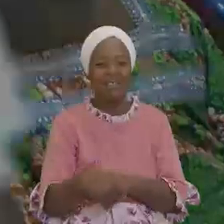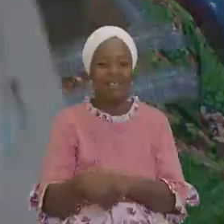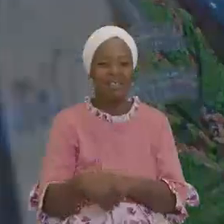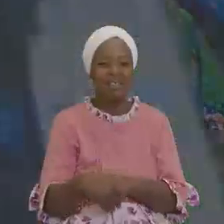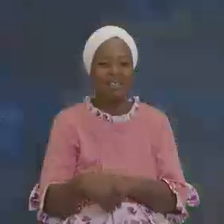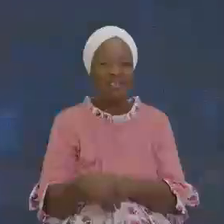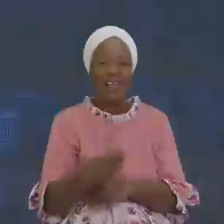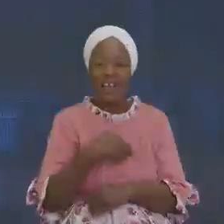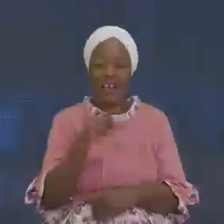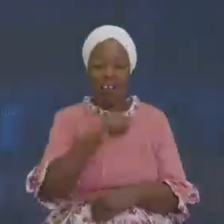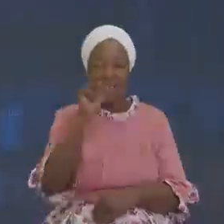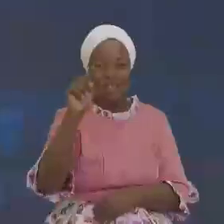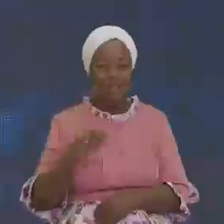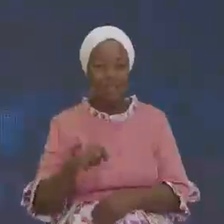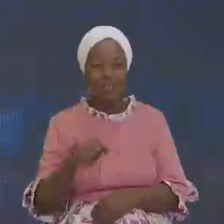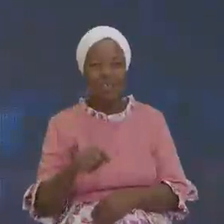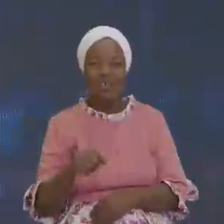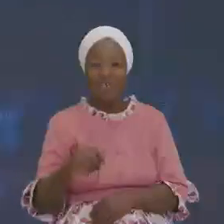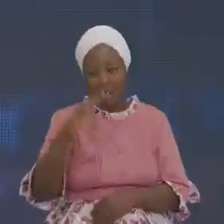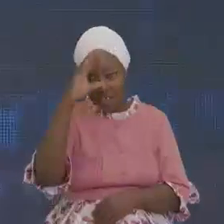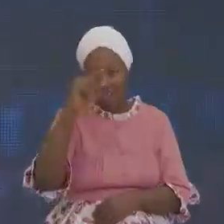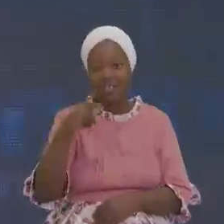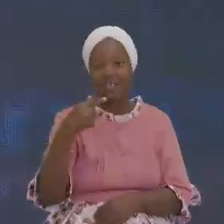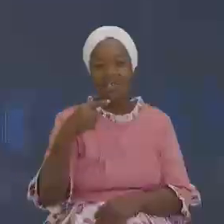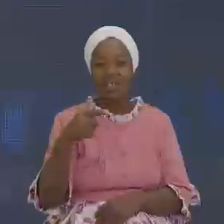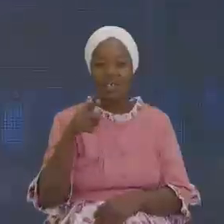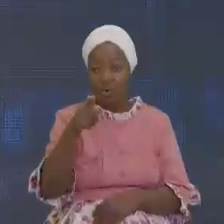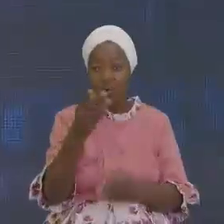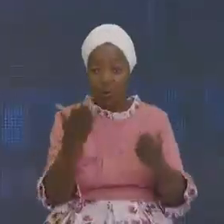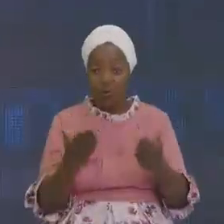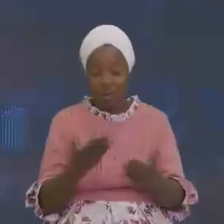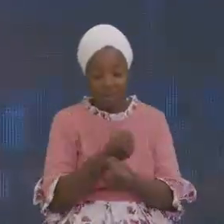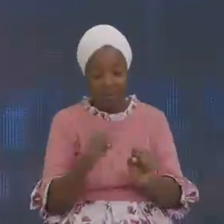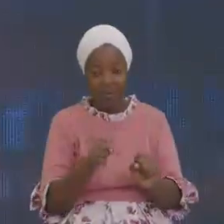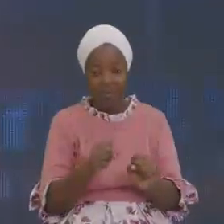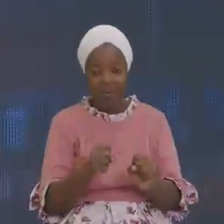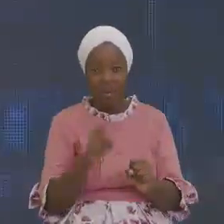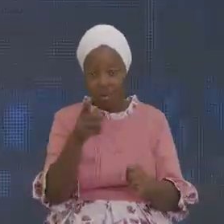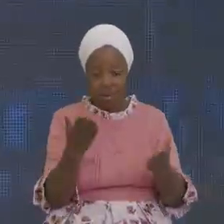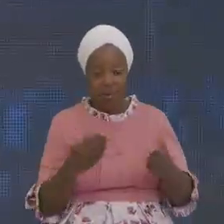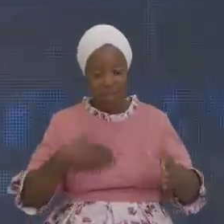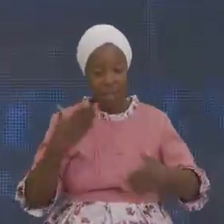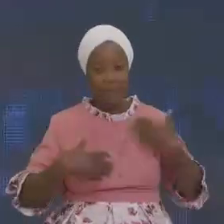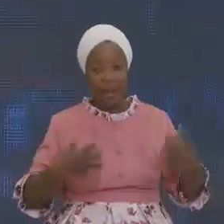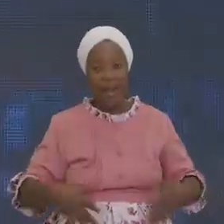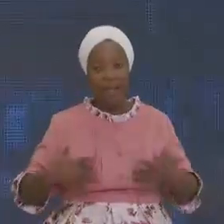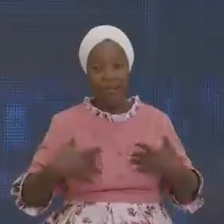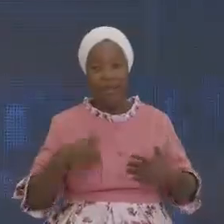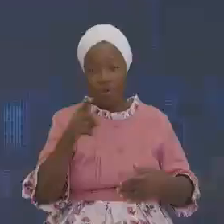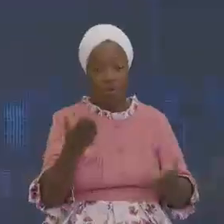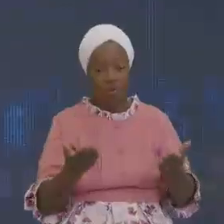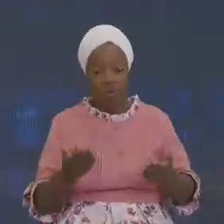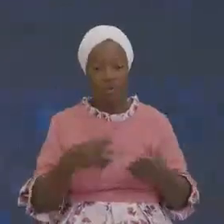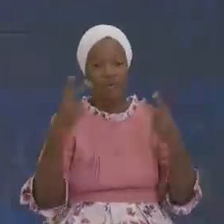And therefore he says, you want salvation? You want happy life? Victorious